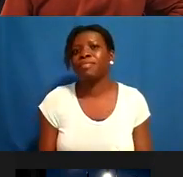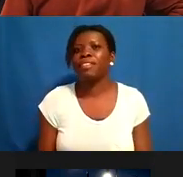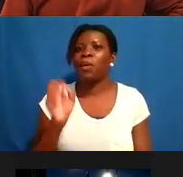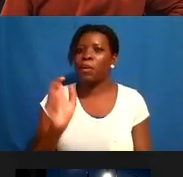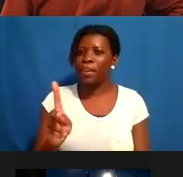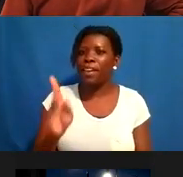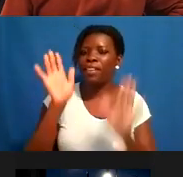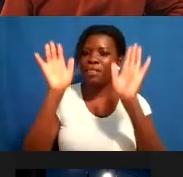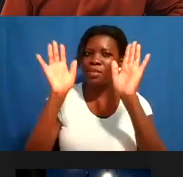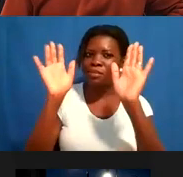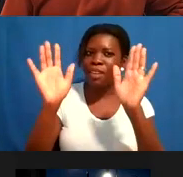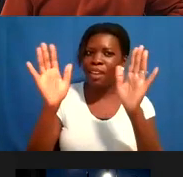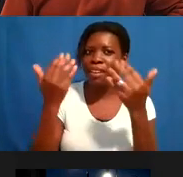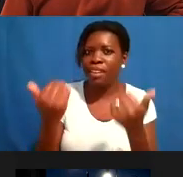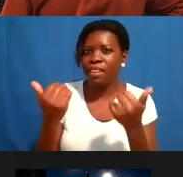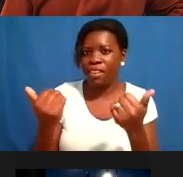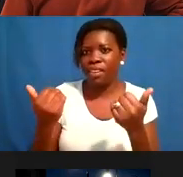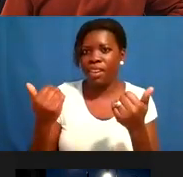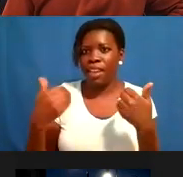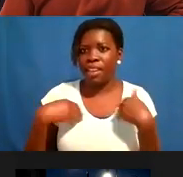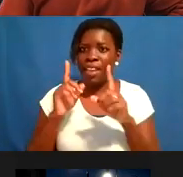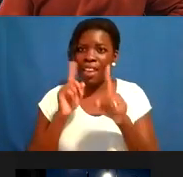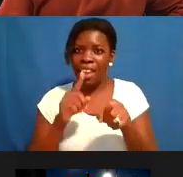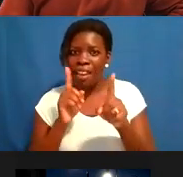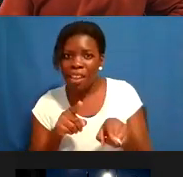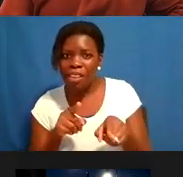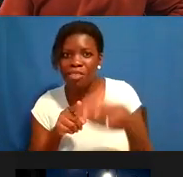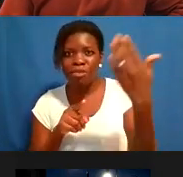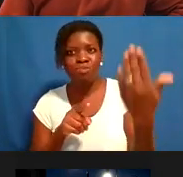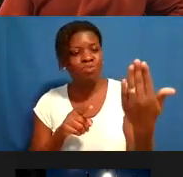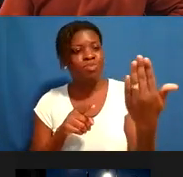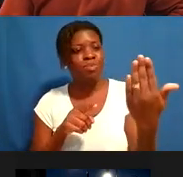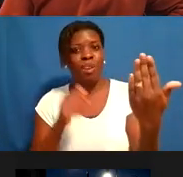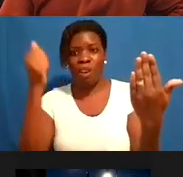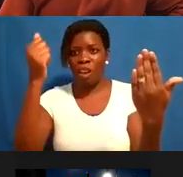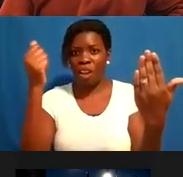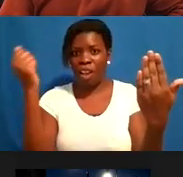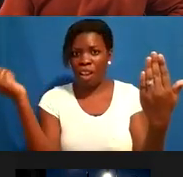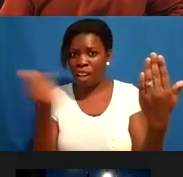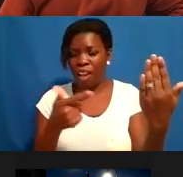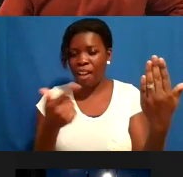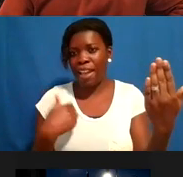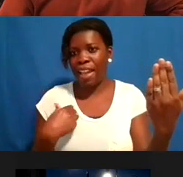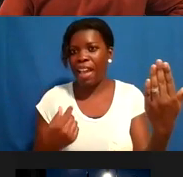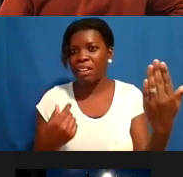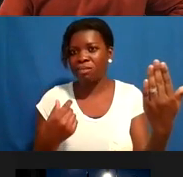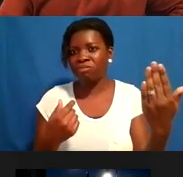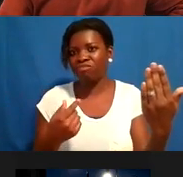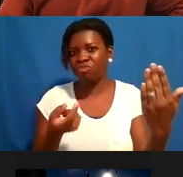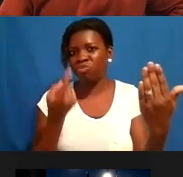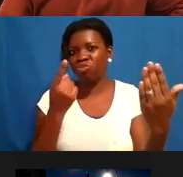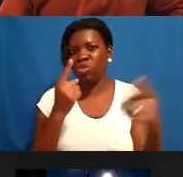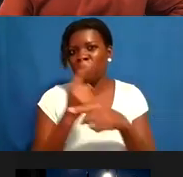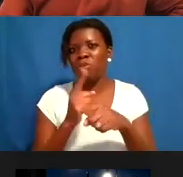Okay, great. So now we have the answers here. So all of you have at least one right answer because it can